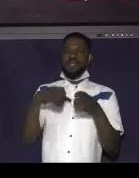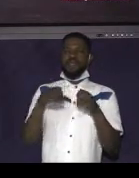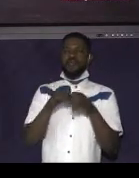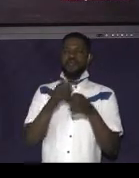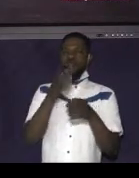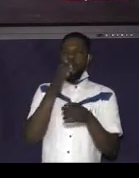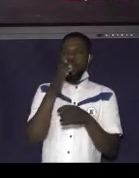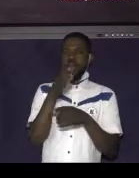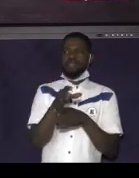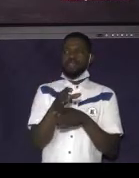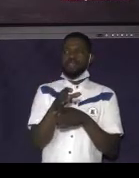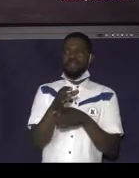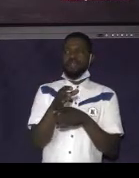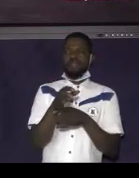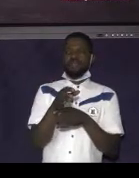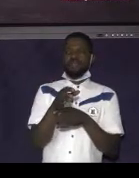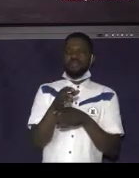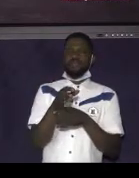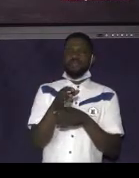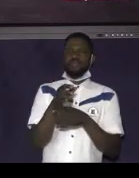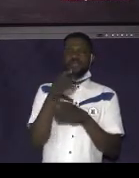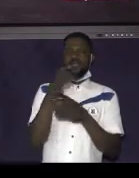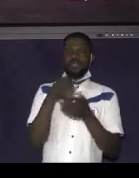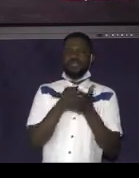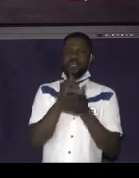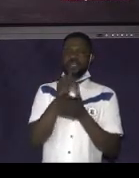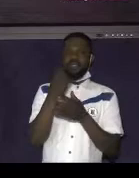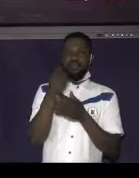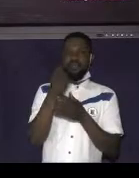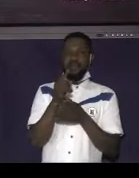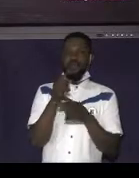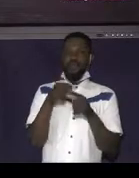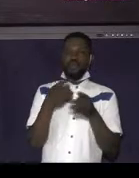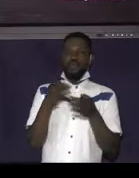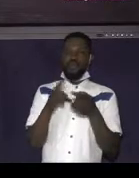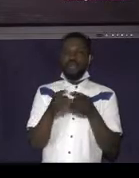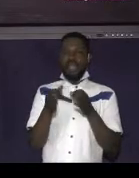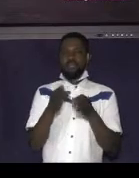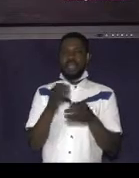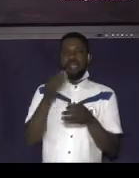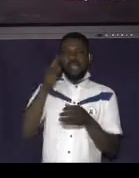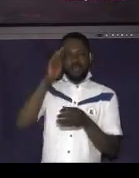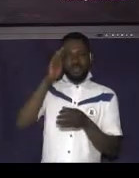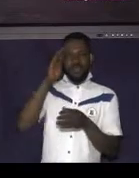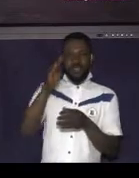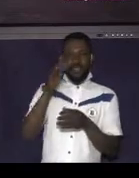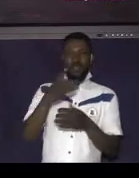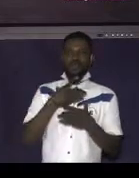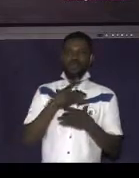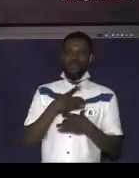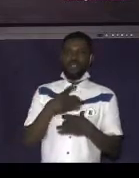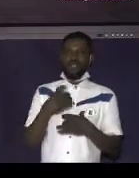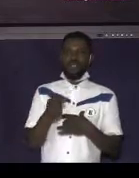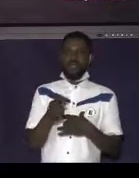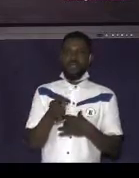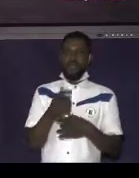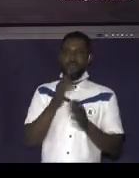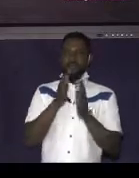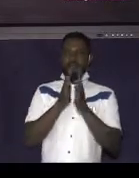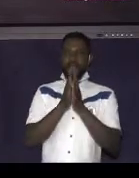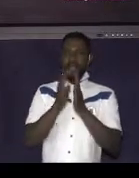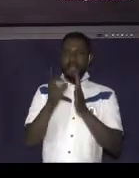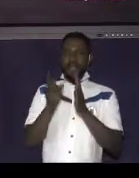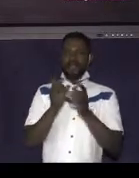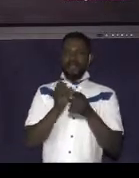curses. We use optative sentence when we want to express greetings, wishes,